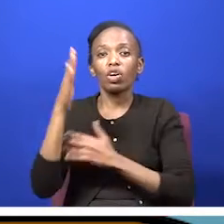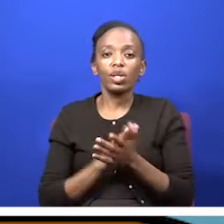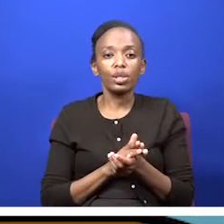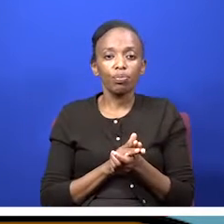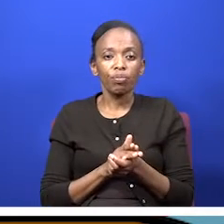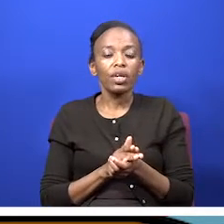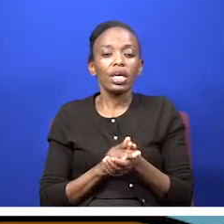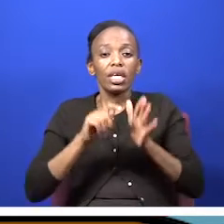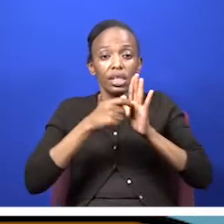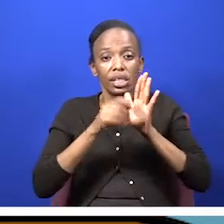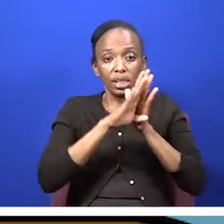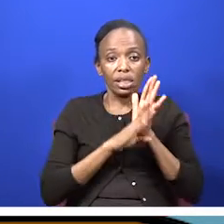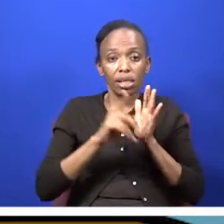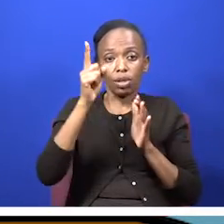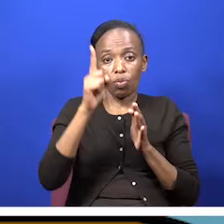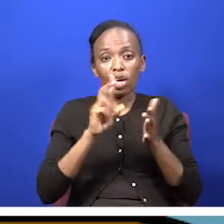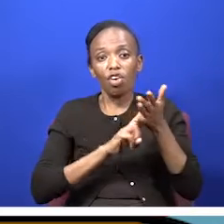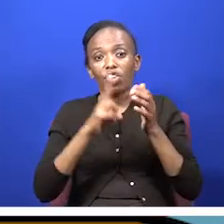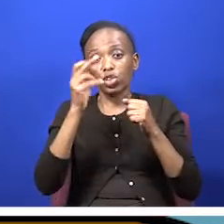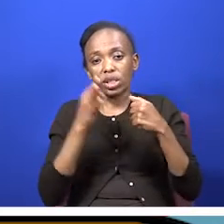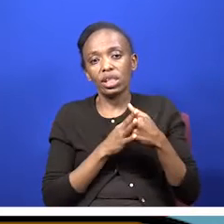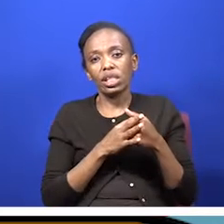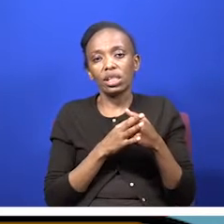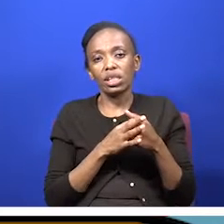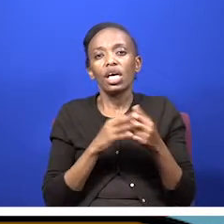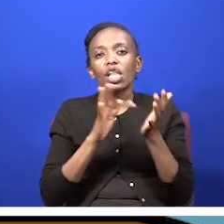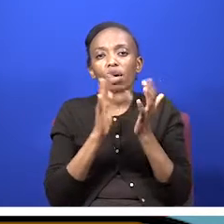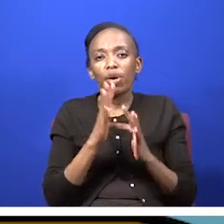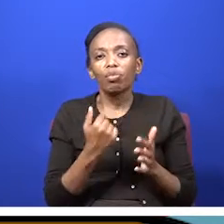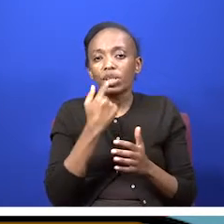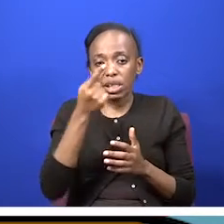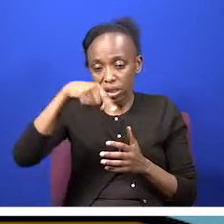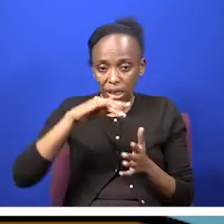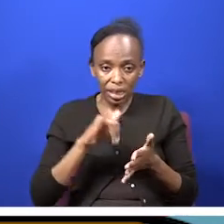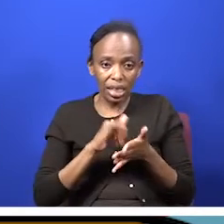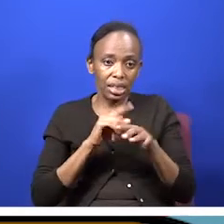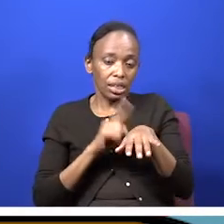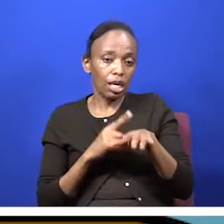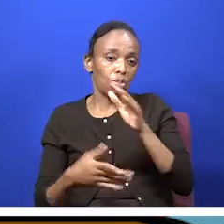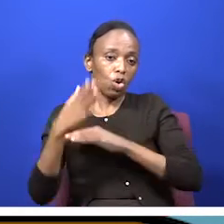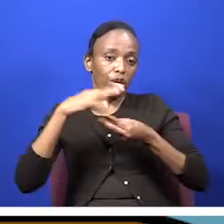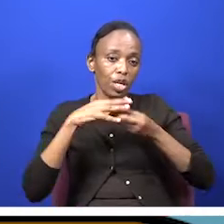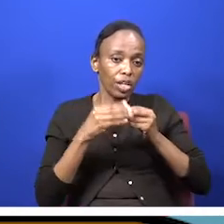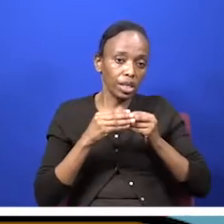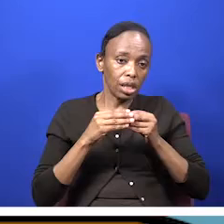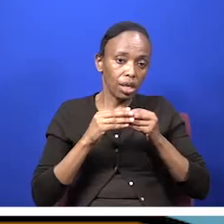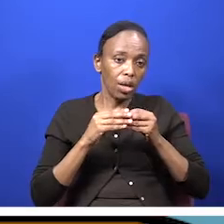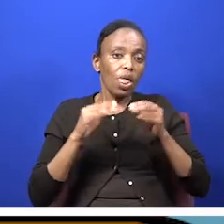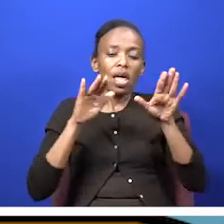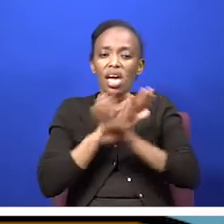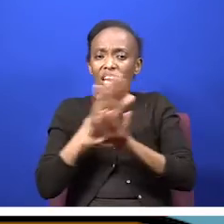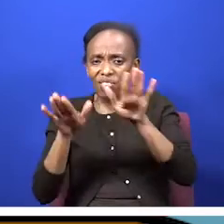by God. God. In Genesis chapter 1, verse 28, the Bible tells us that when God